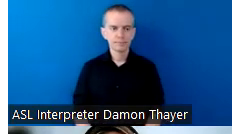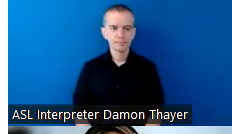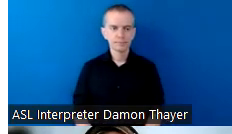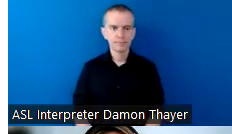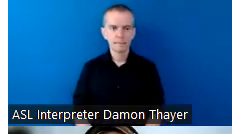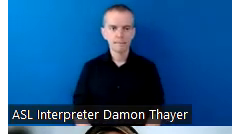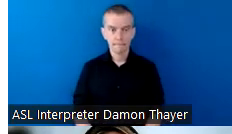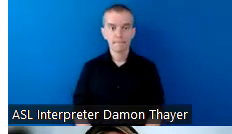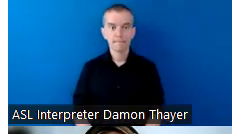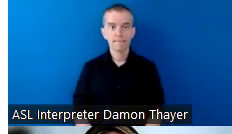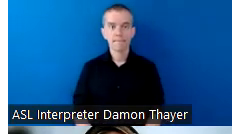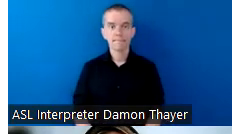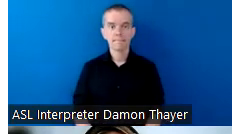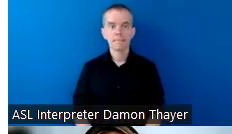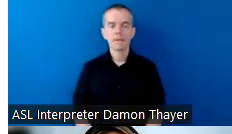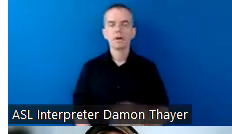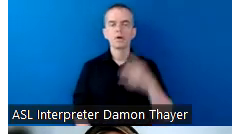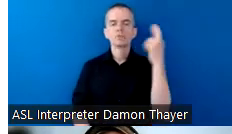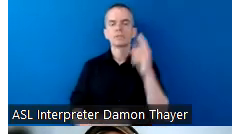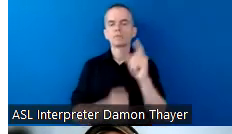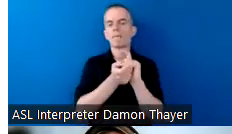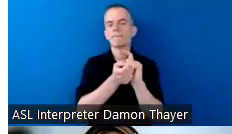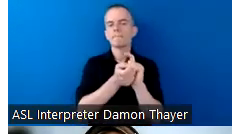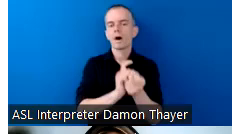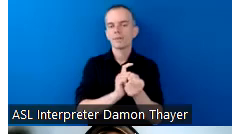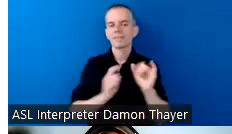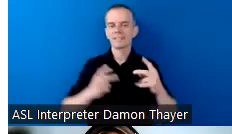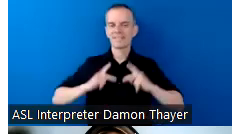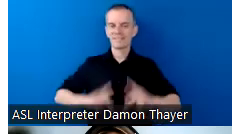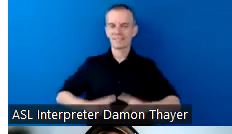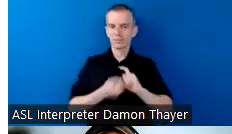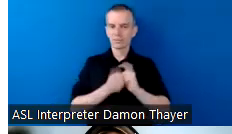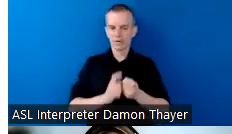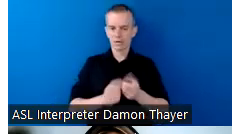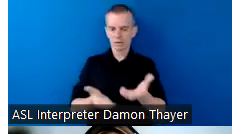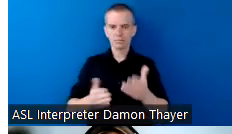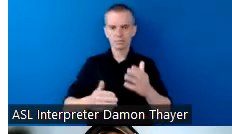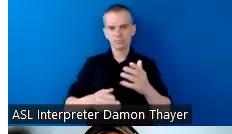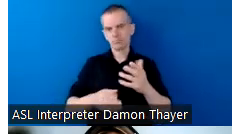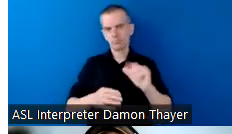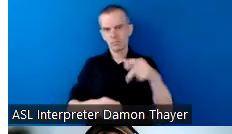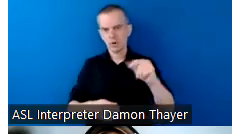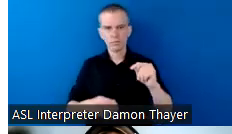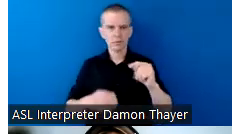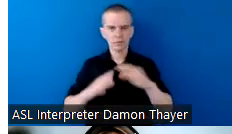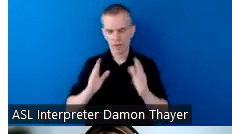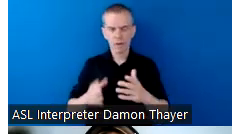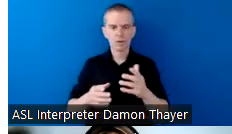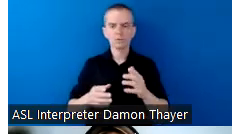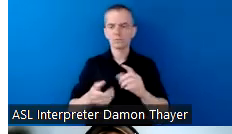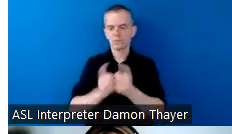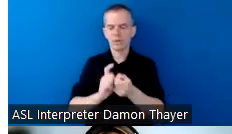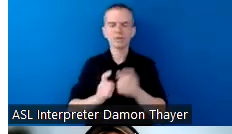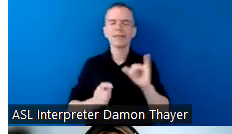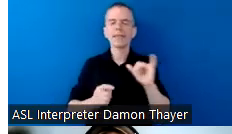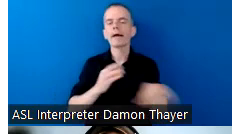Next slide, please. Thank you. So a reasonable modification is a physical change to a unit. So something like adding a ramp at the entrance of a unit